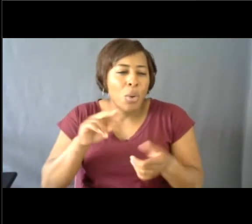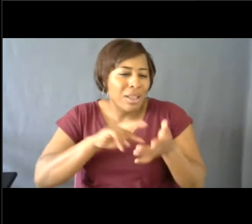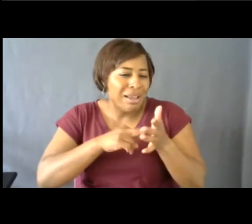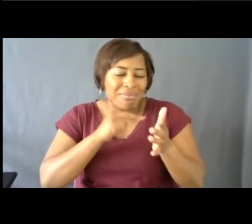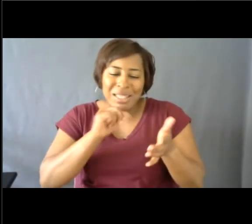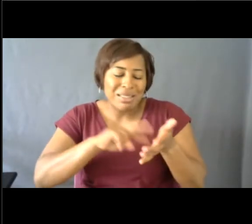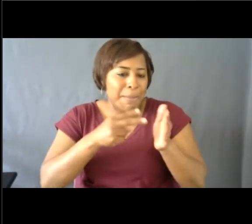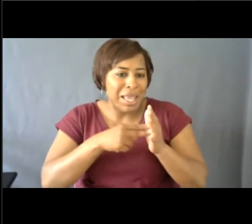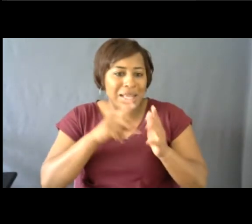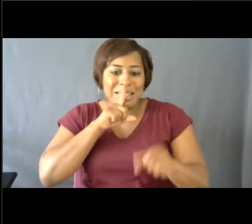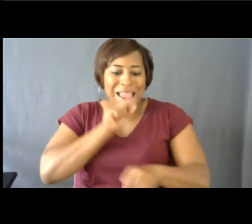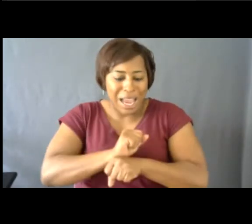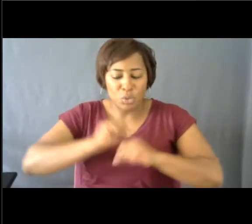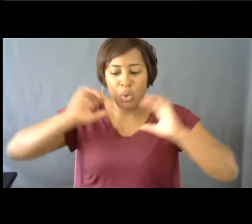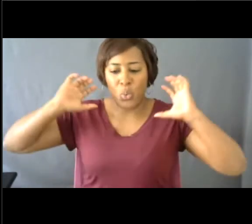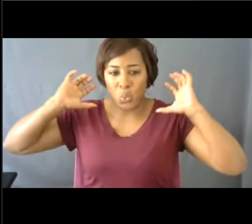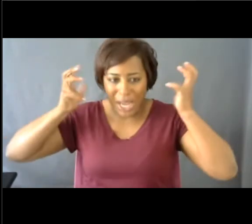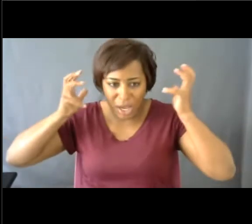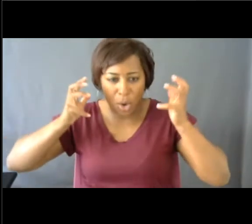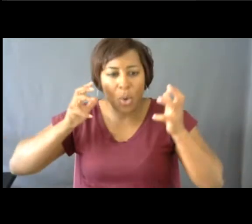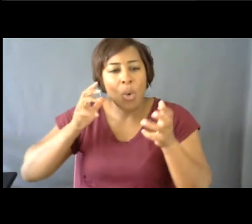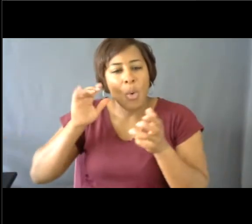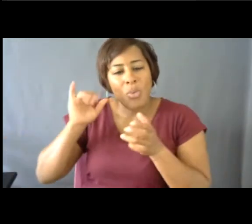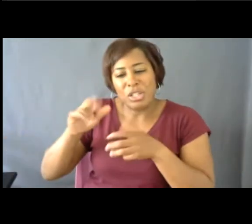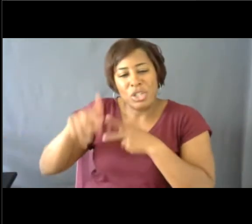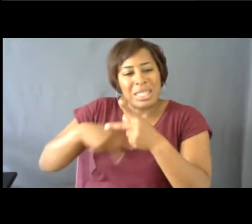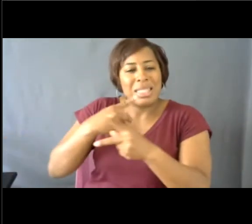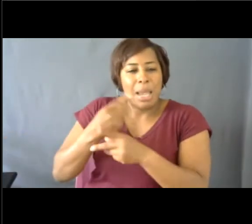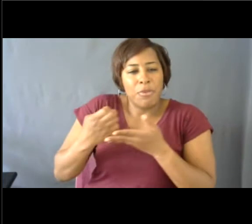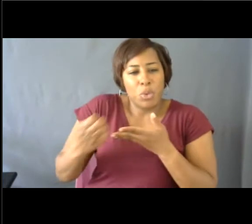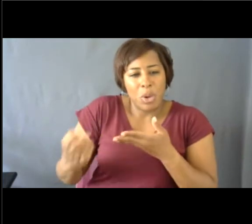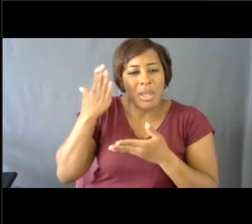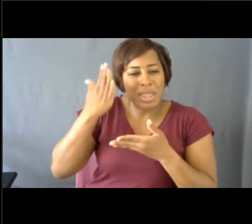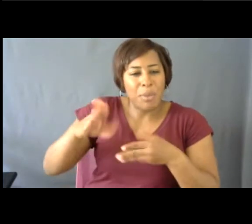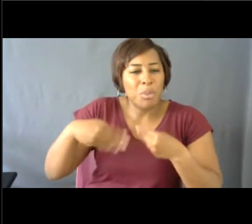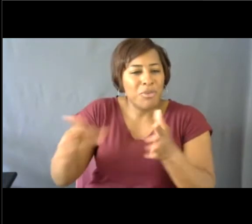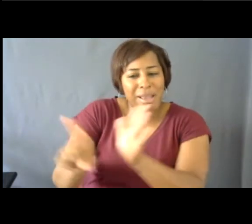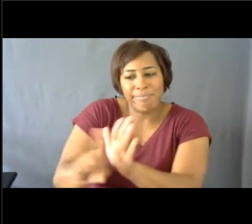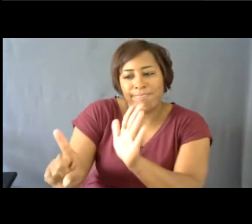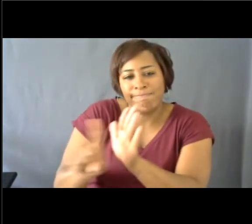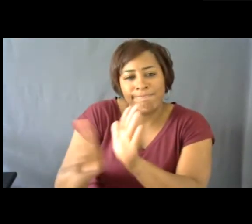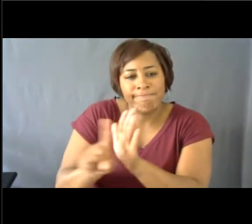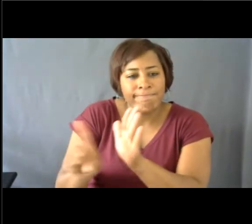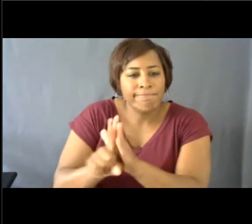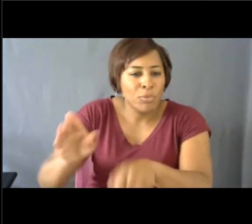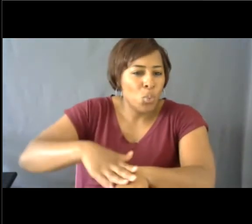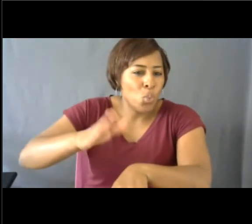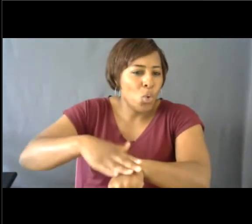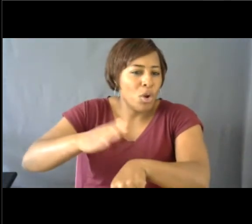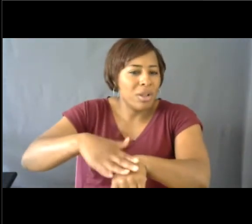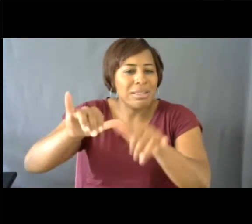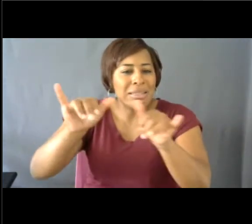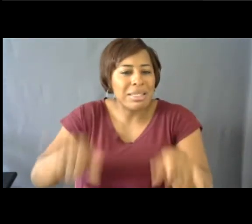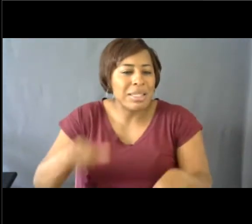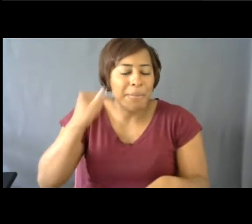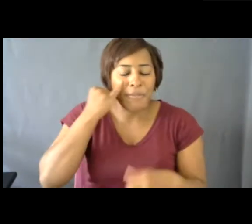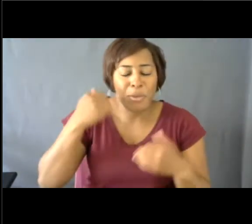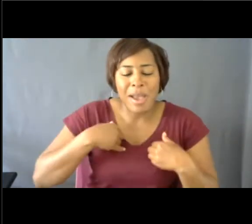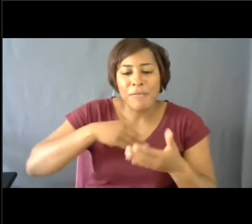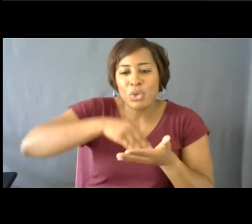but that's the device that provides you a alert system for severe thunderstorm warnings, for tornado warnings and things of that